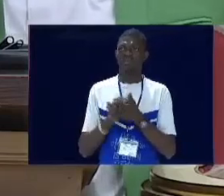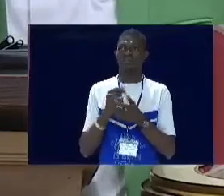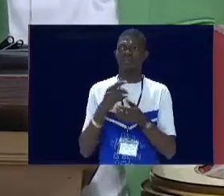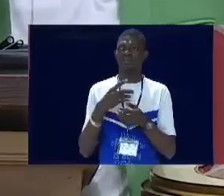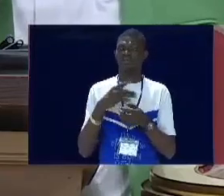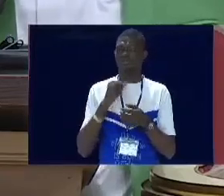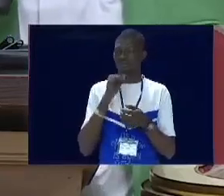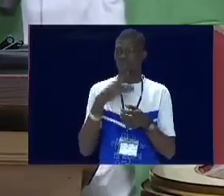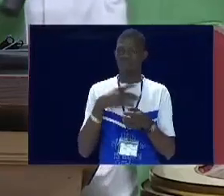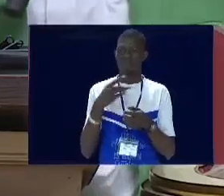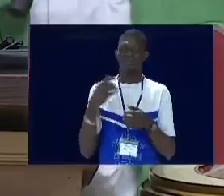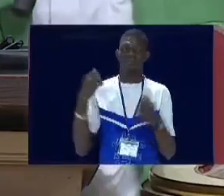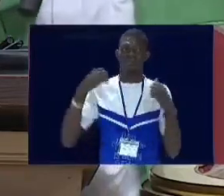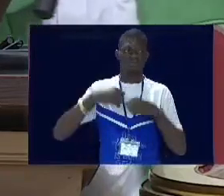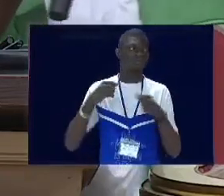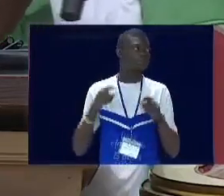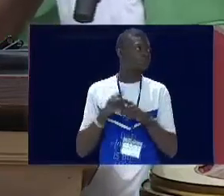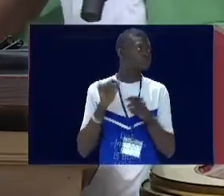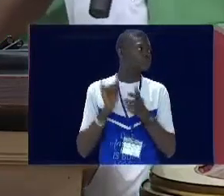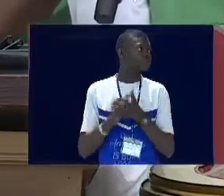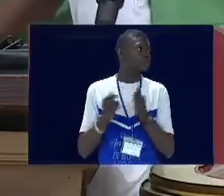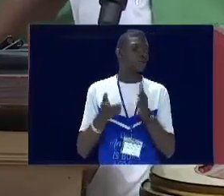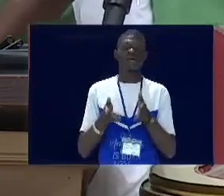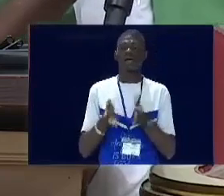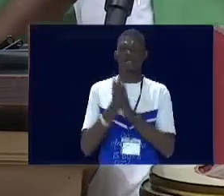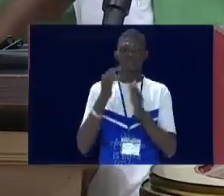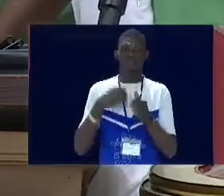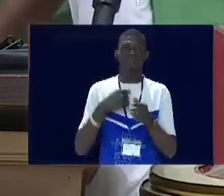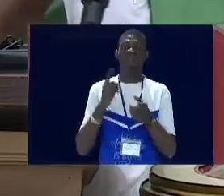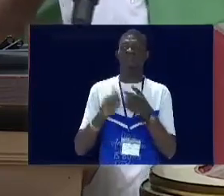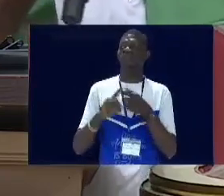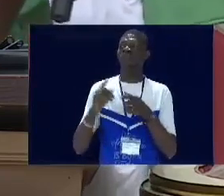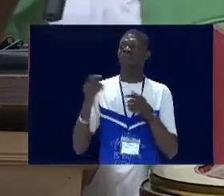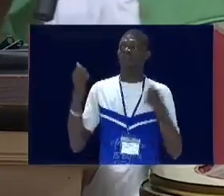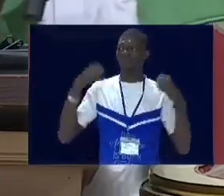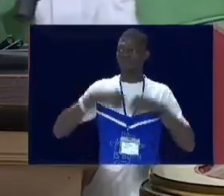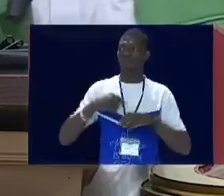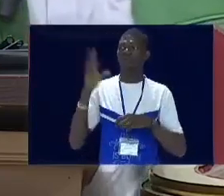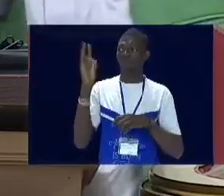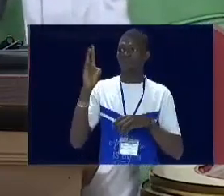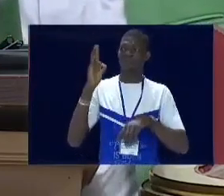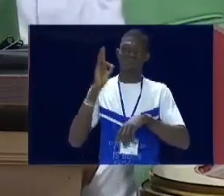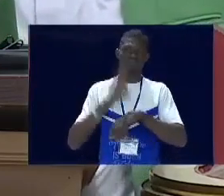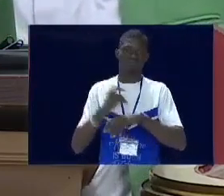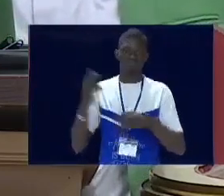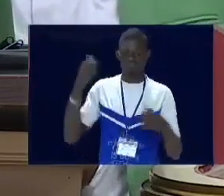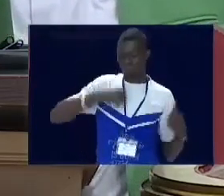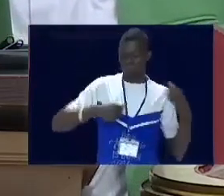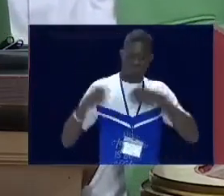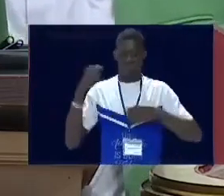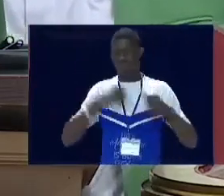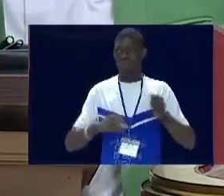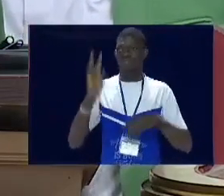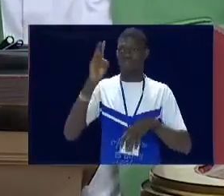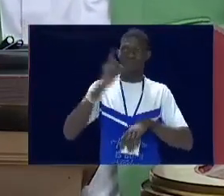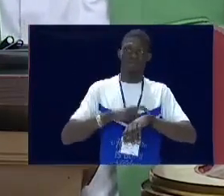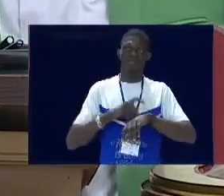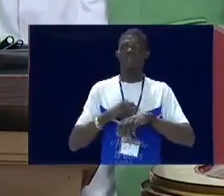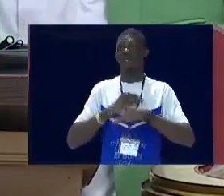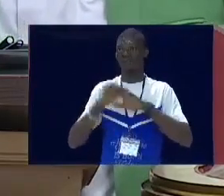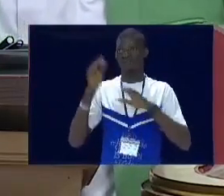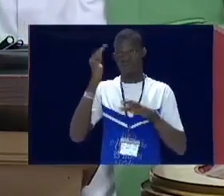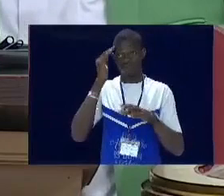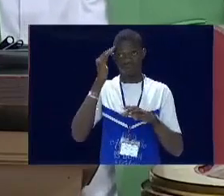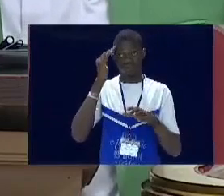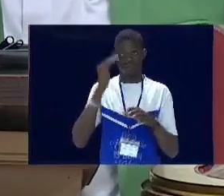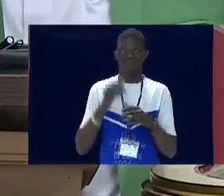be. He asked me to wear 7. Wa ni wo meje le ra won. If I don't know his voice, I will